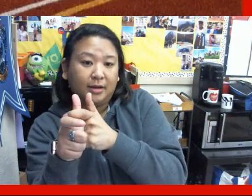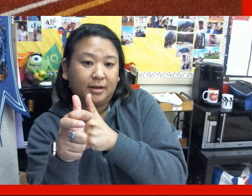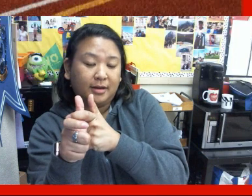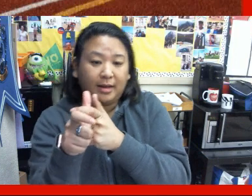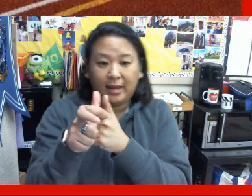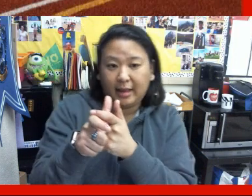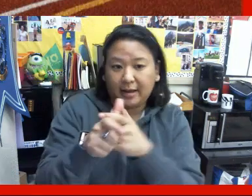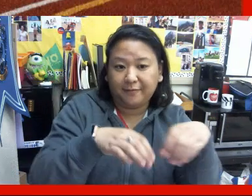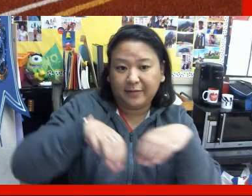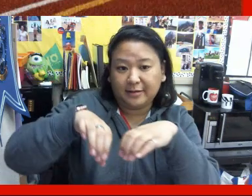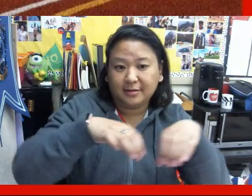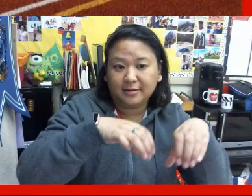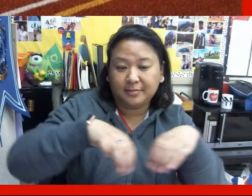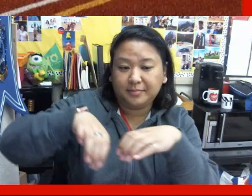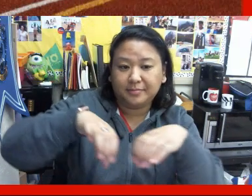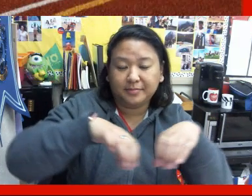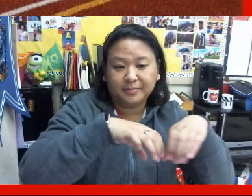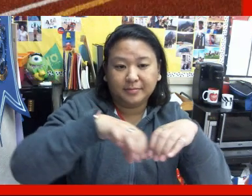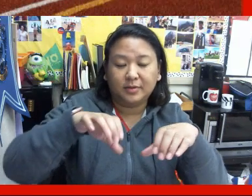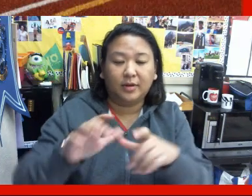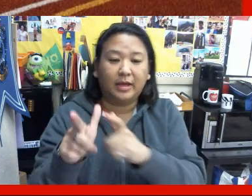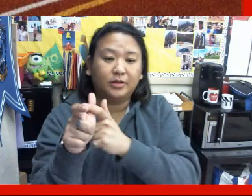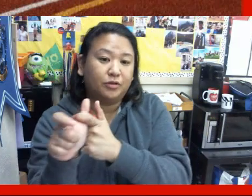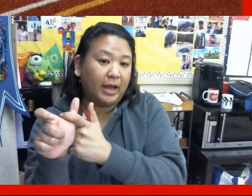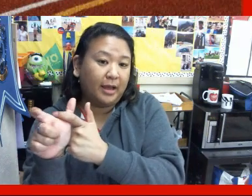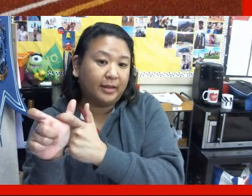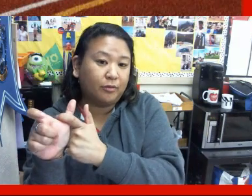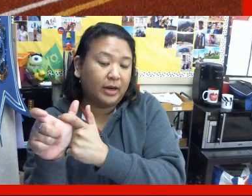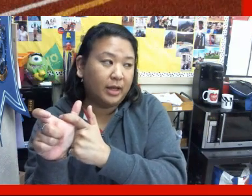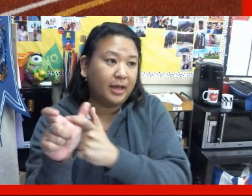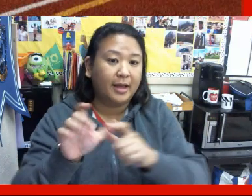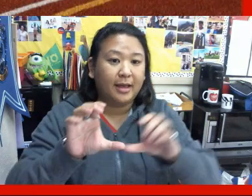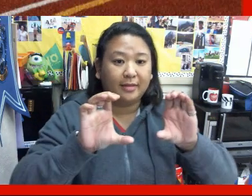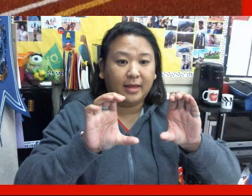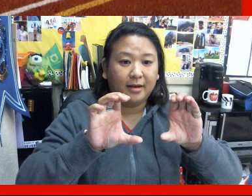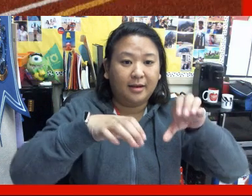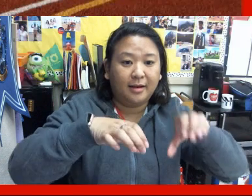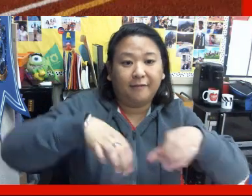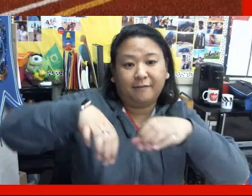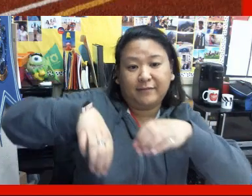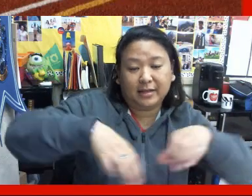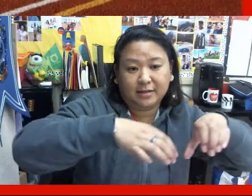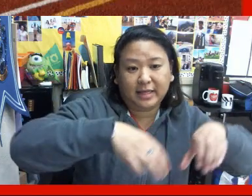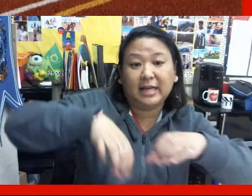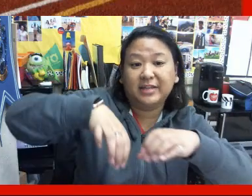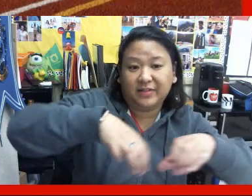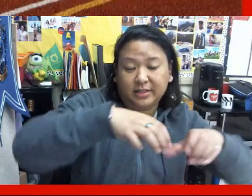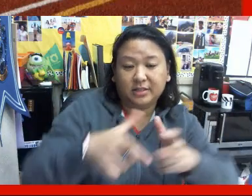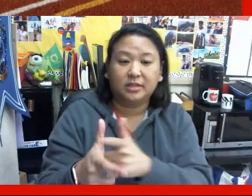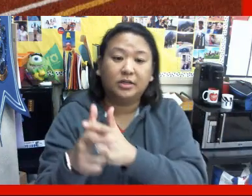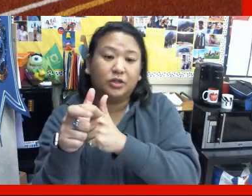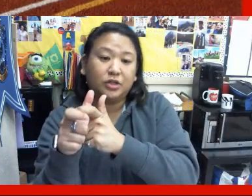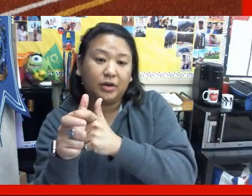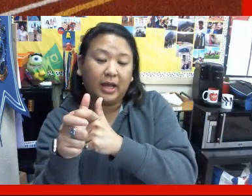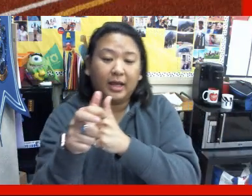Track and field. Okay, so track, like running, and then field, like